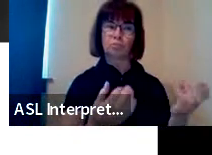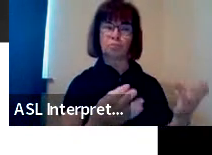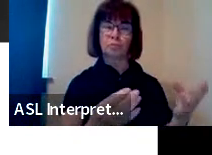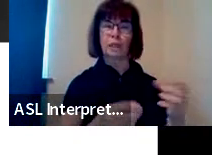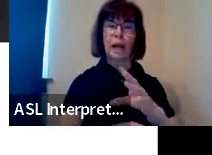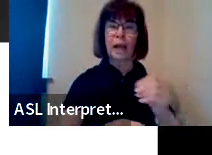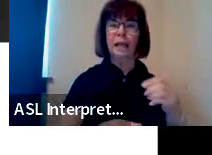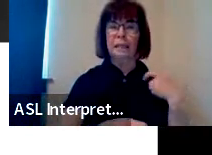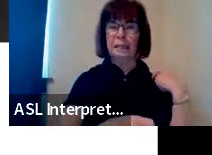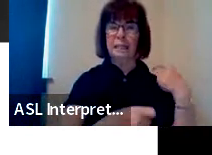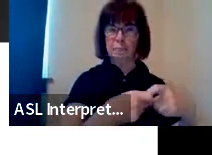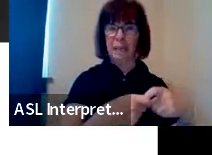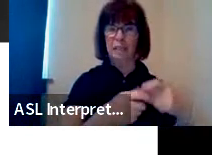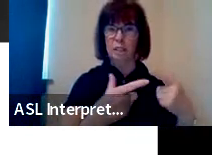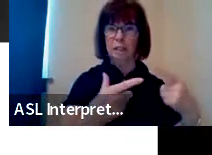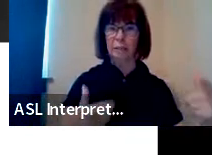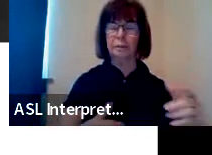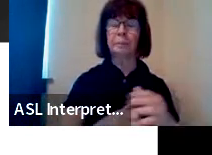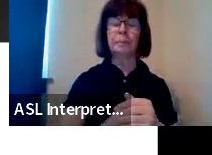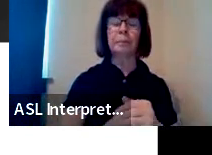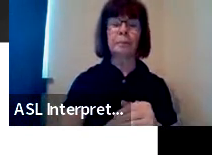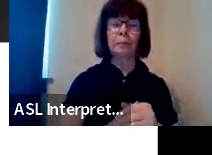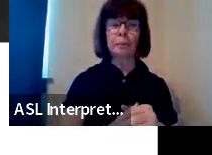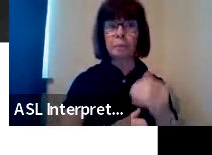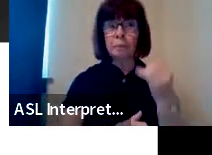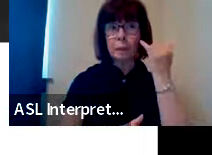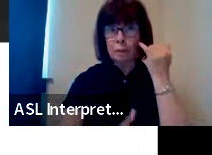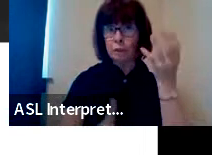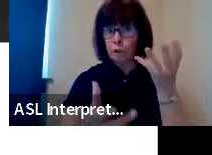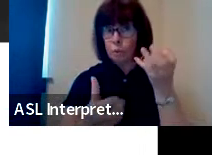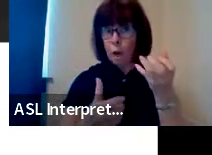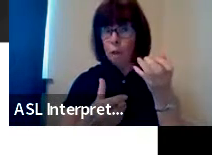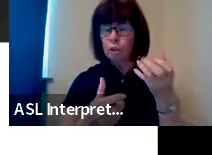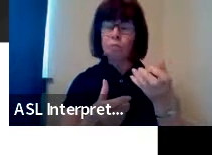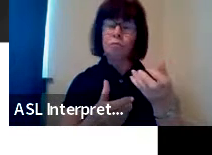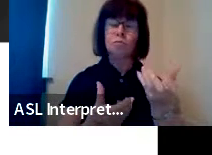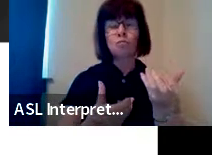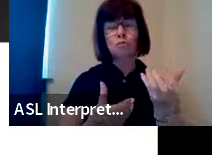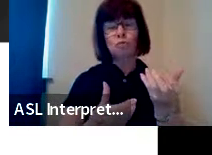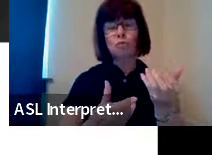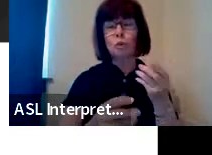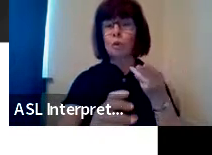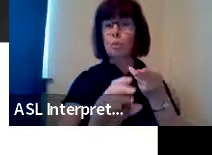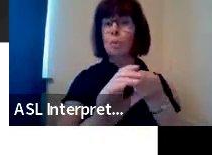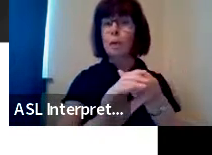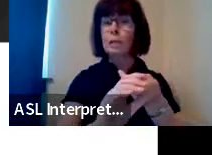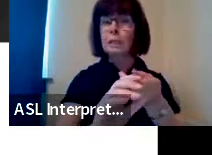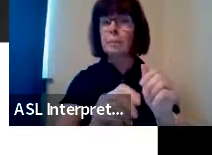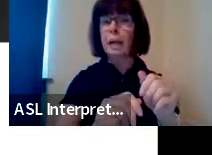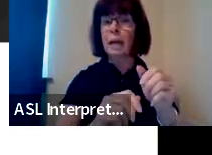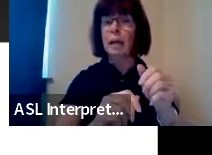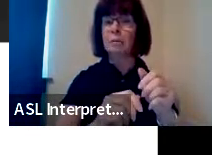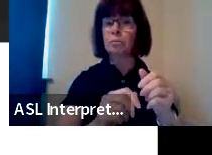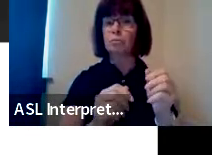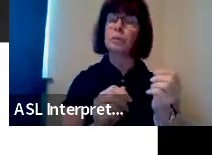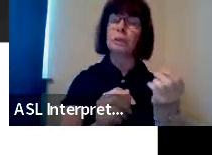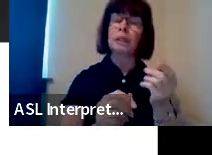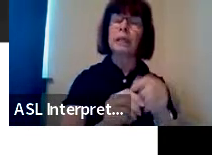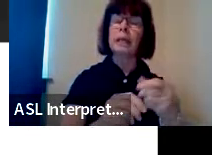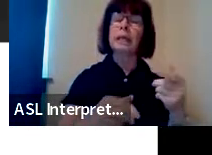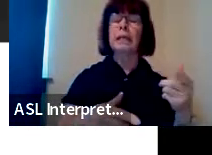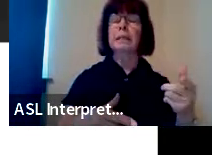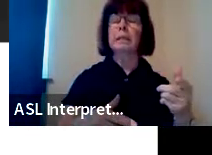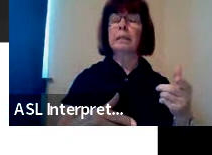Sign Language. If you'd like to participate in Spanish, please select the globe below. If you are participating